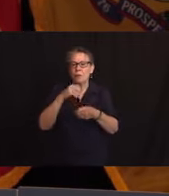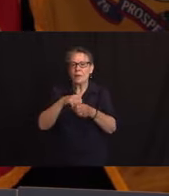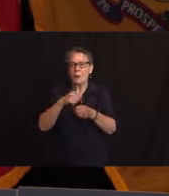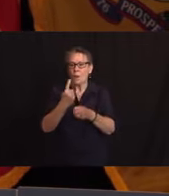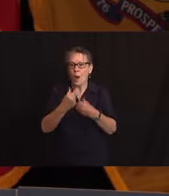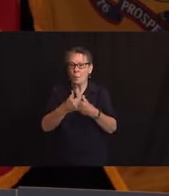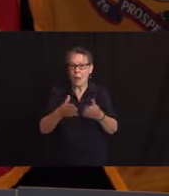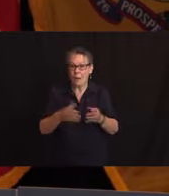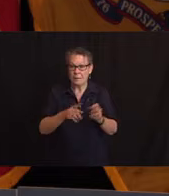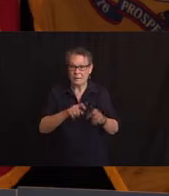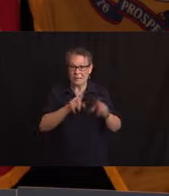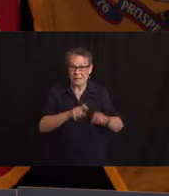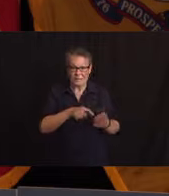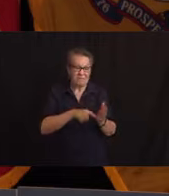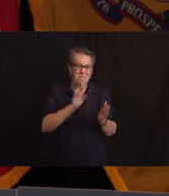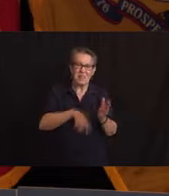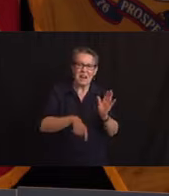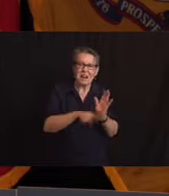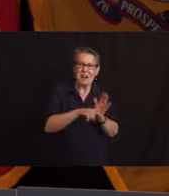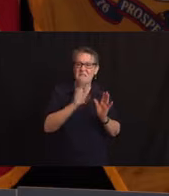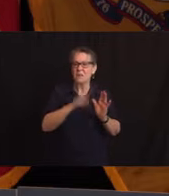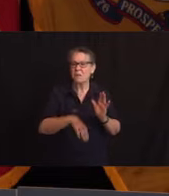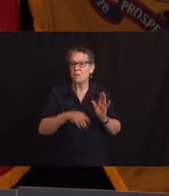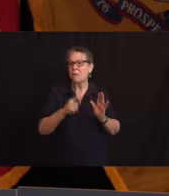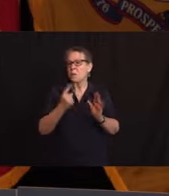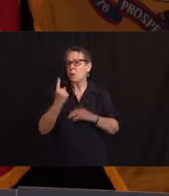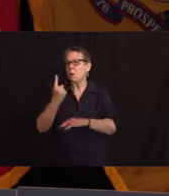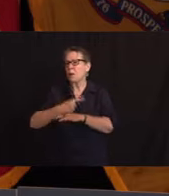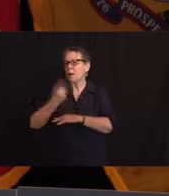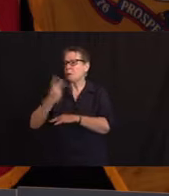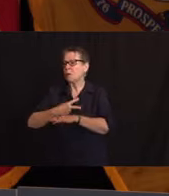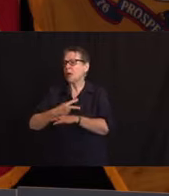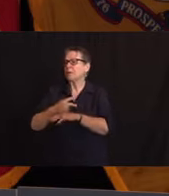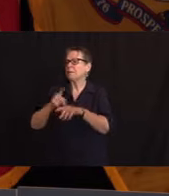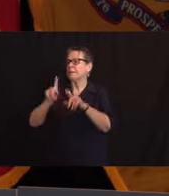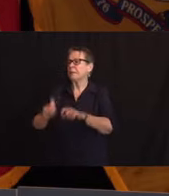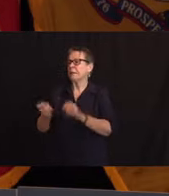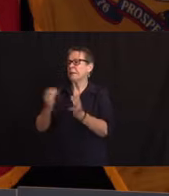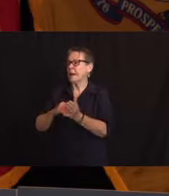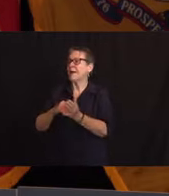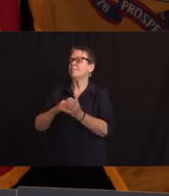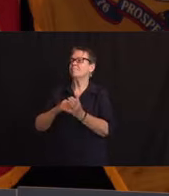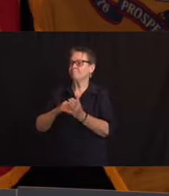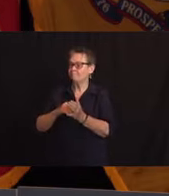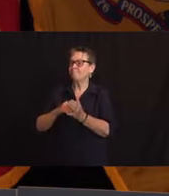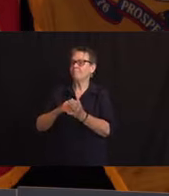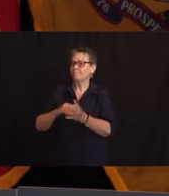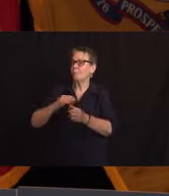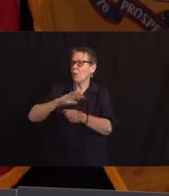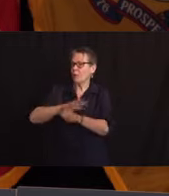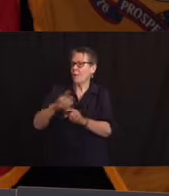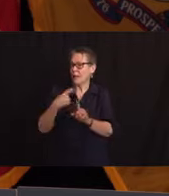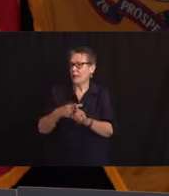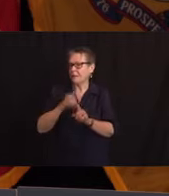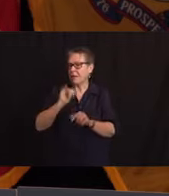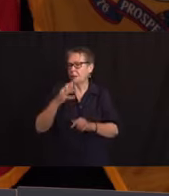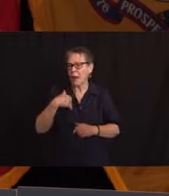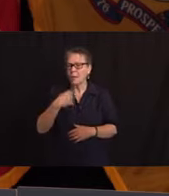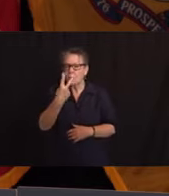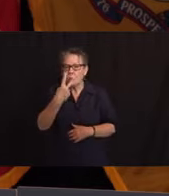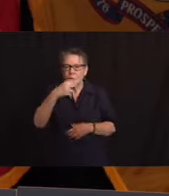that test, just in case you essentially did it a little bit too early and there wasn't enough virus for that test to turn positive, so you get another chance to